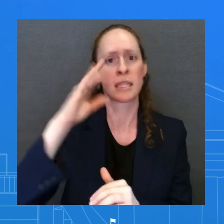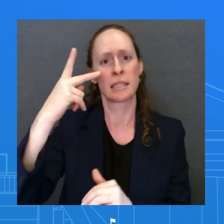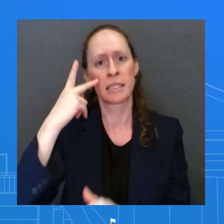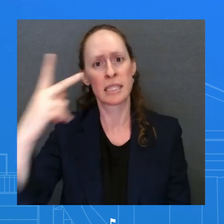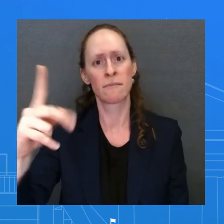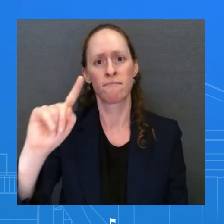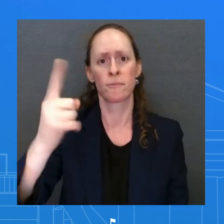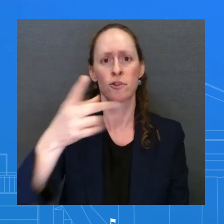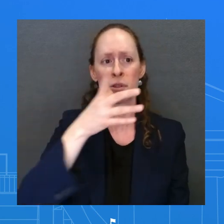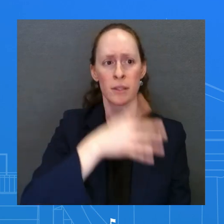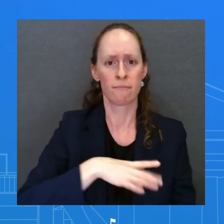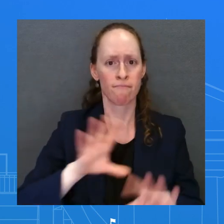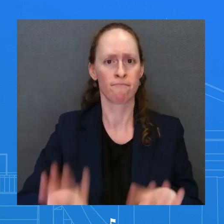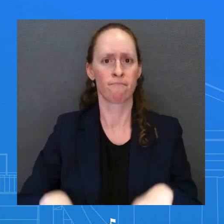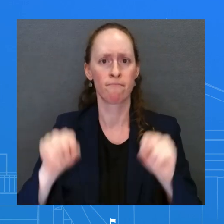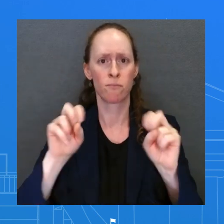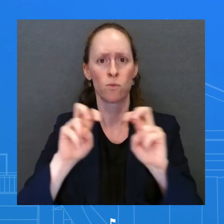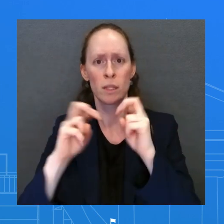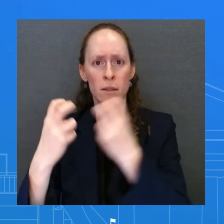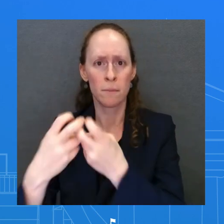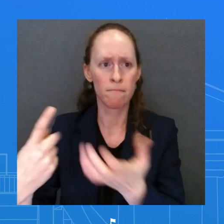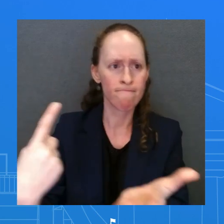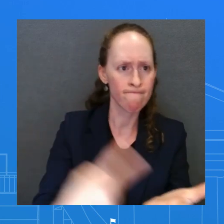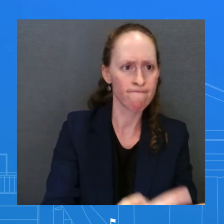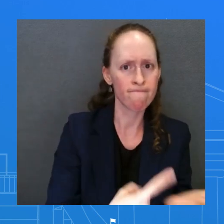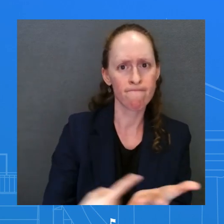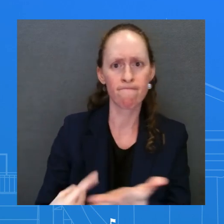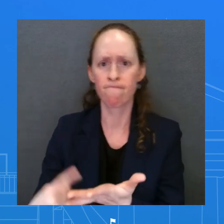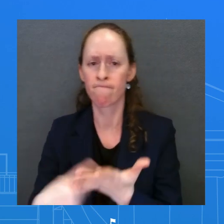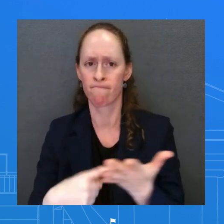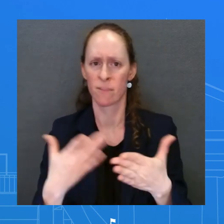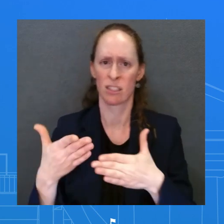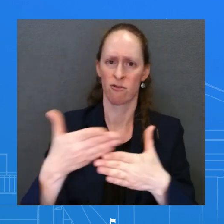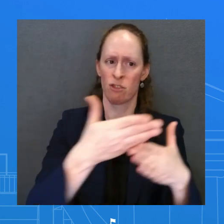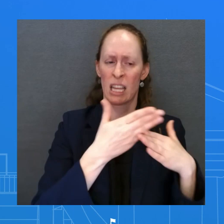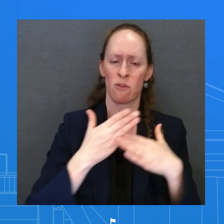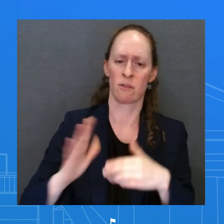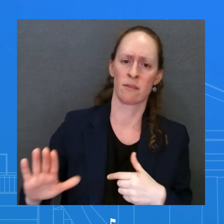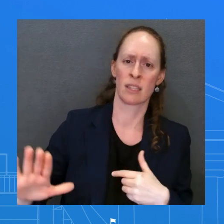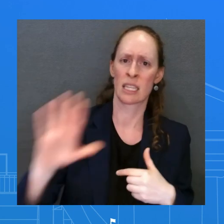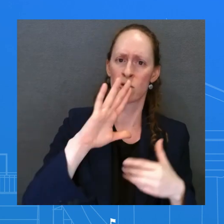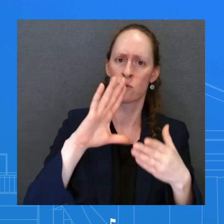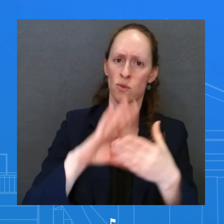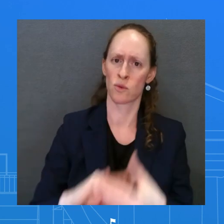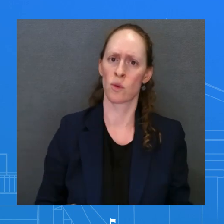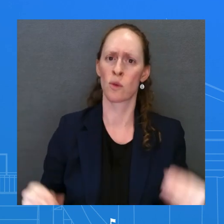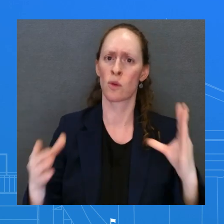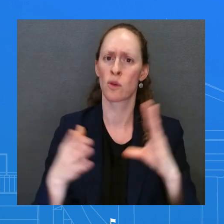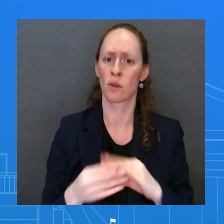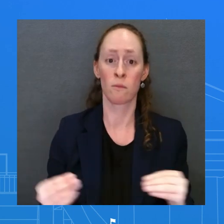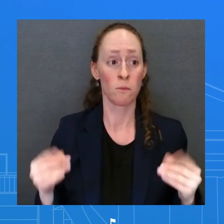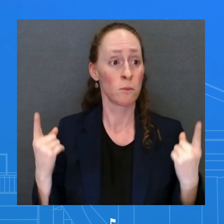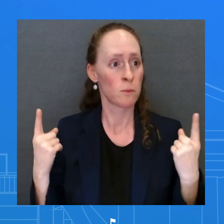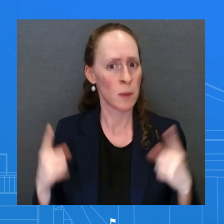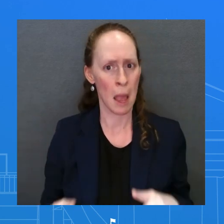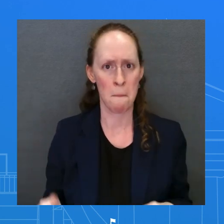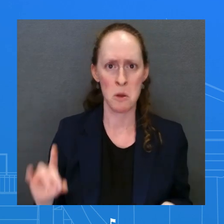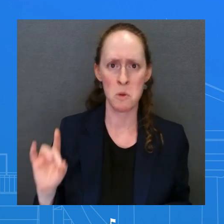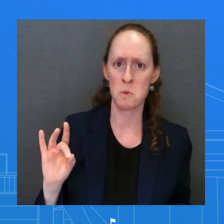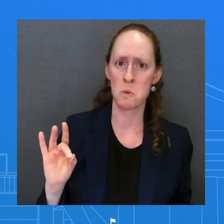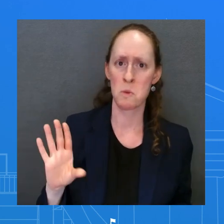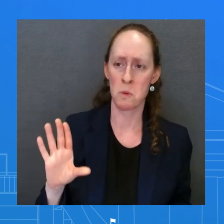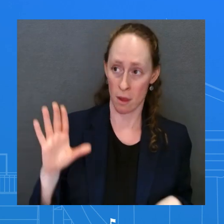seen stories that many of you have written about when you take away that access, that type of healthcare access for